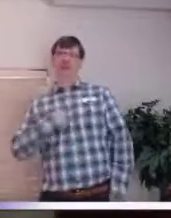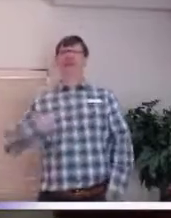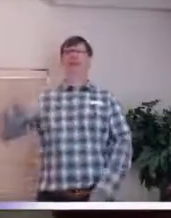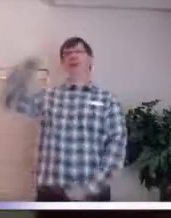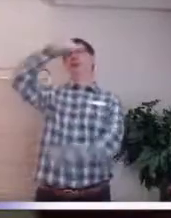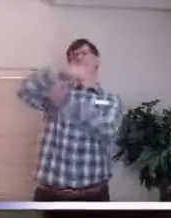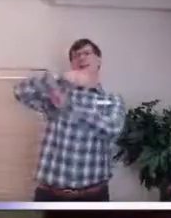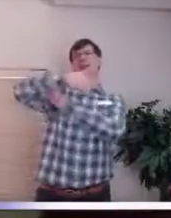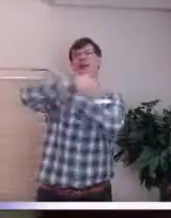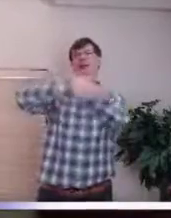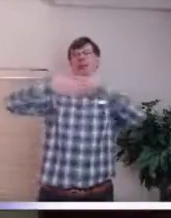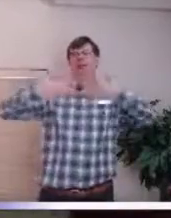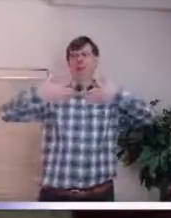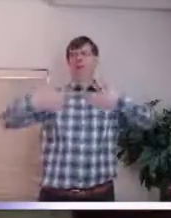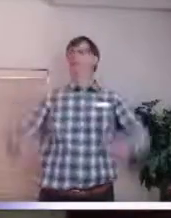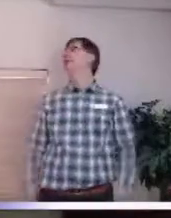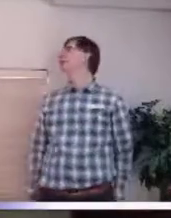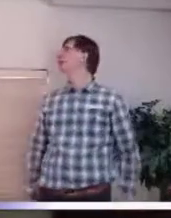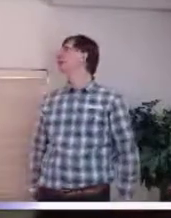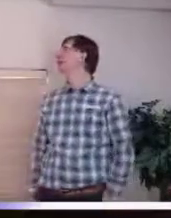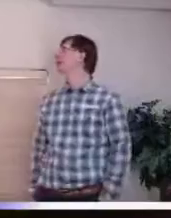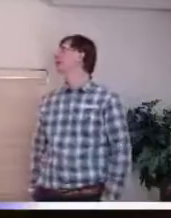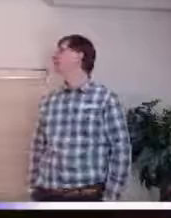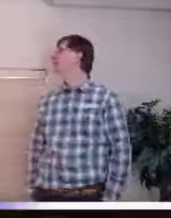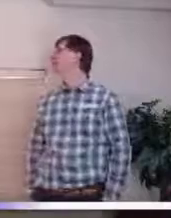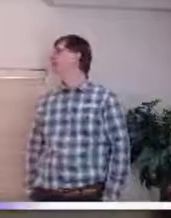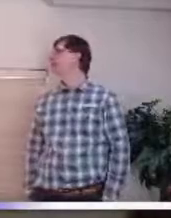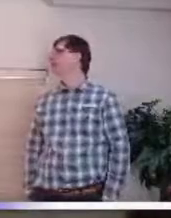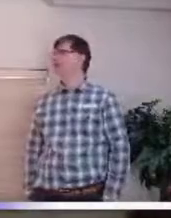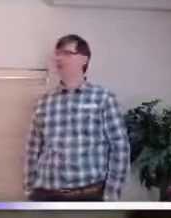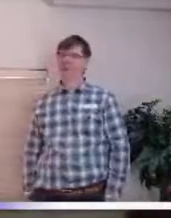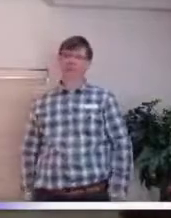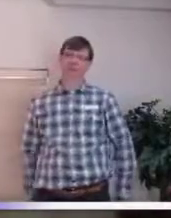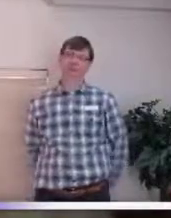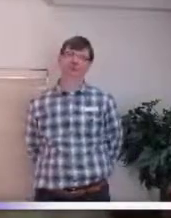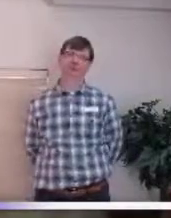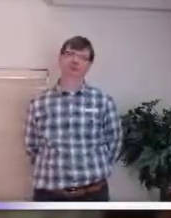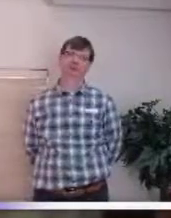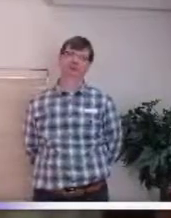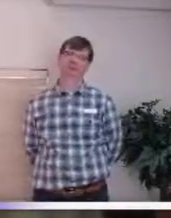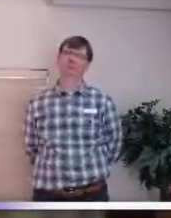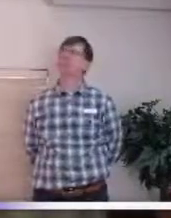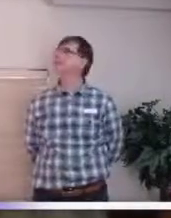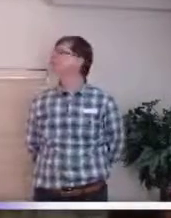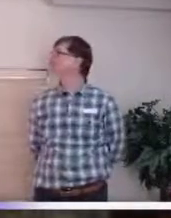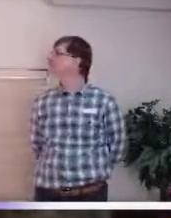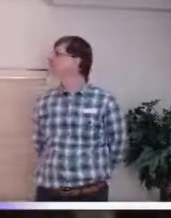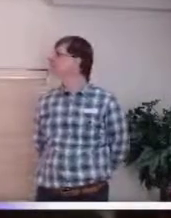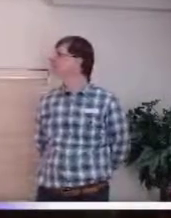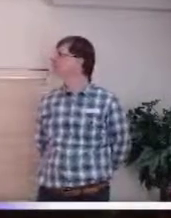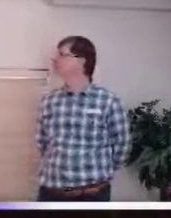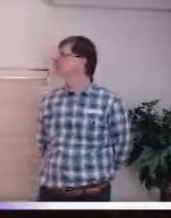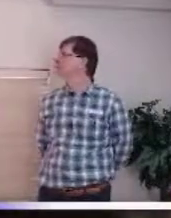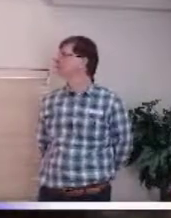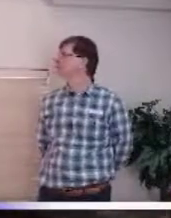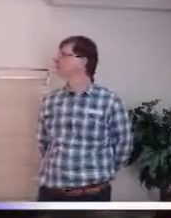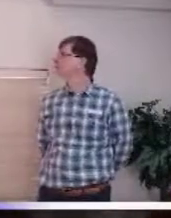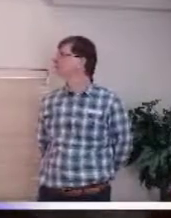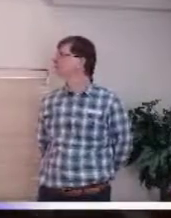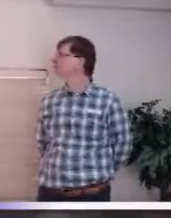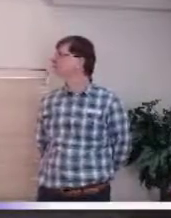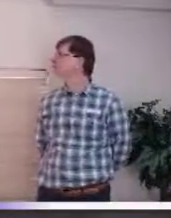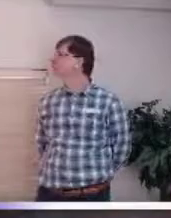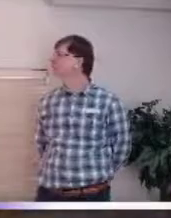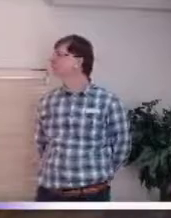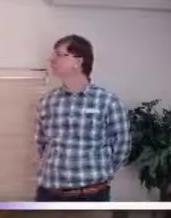not... what do you call that? Distracted by the screech and scratch. So you're going to use this. All right, I'll use that. That sounds